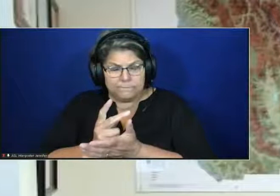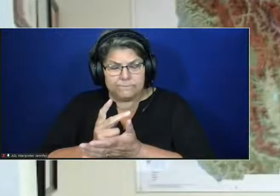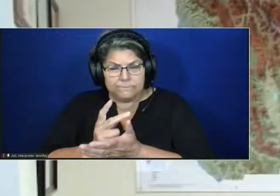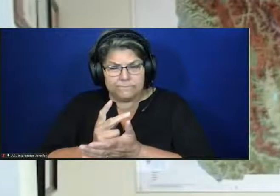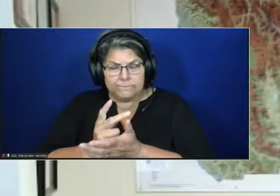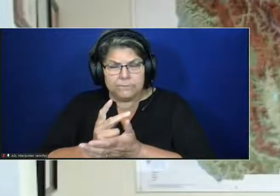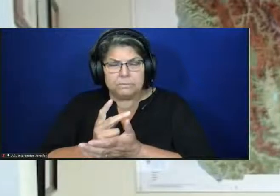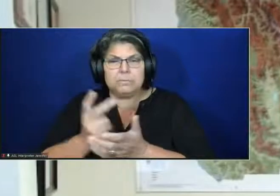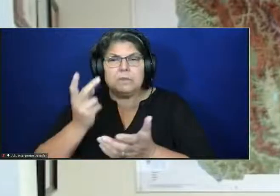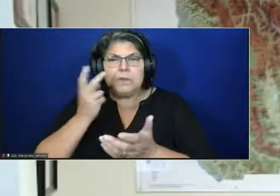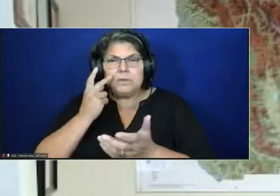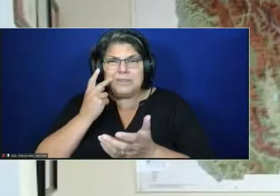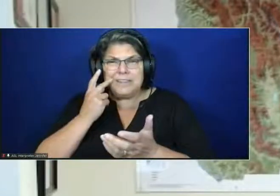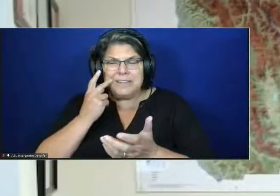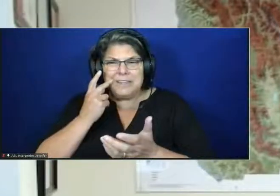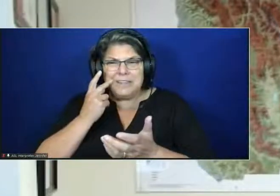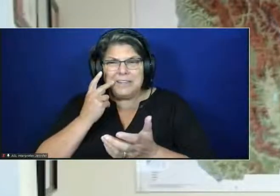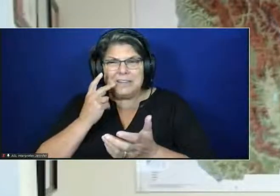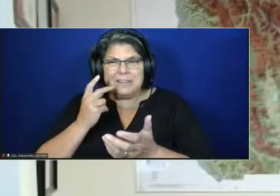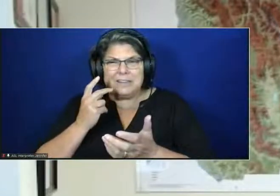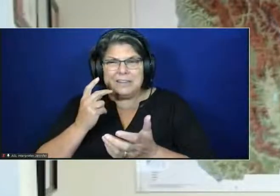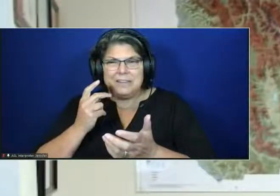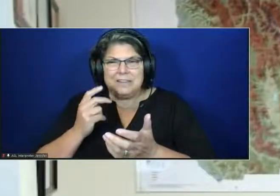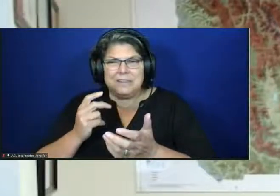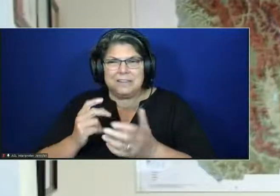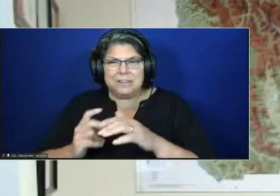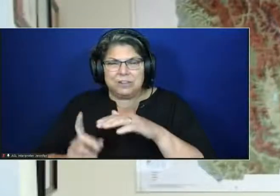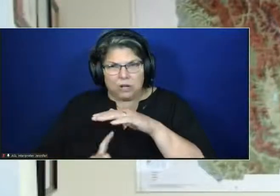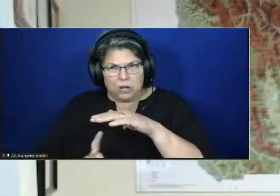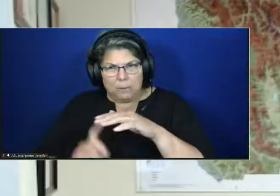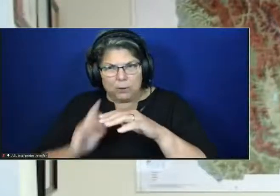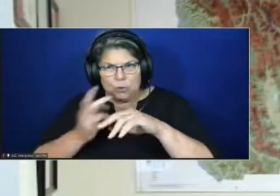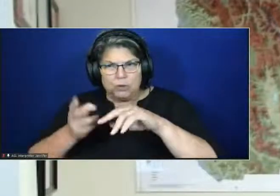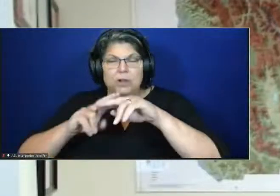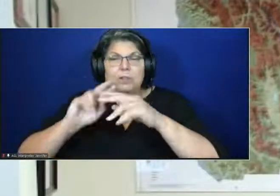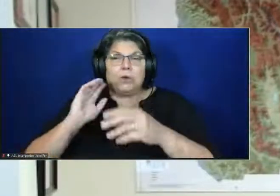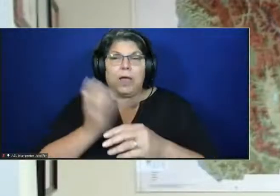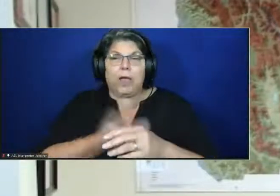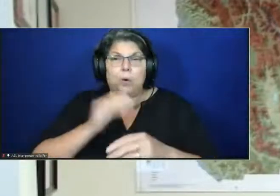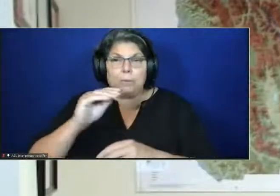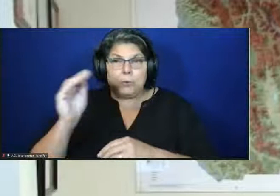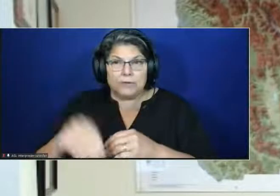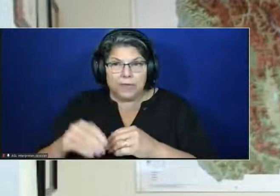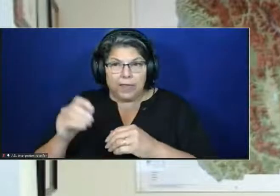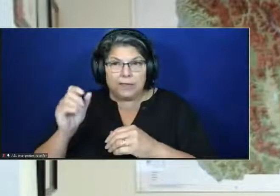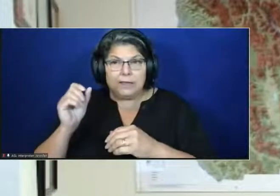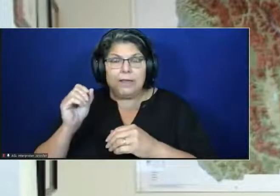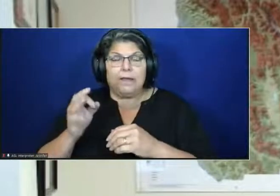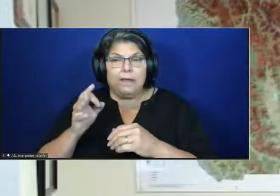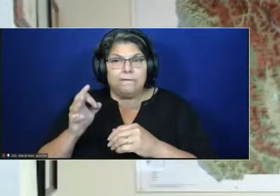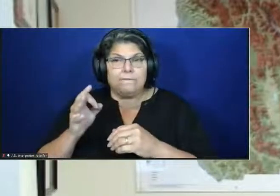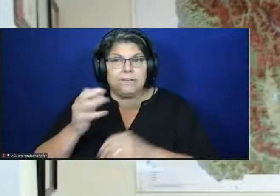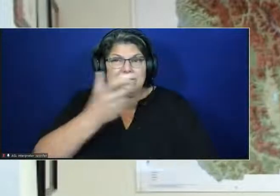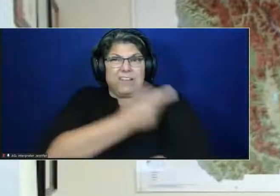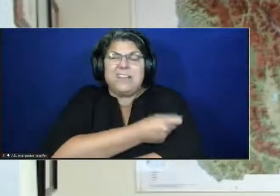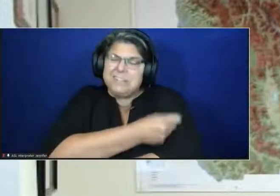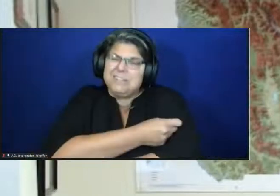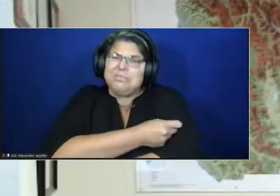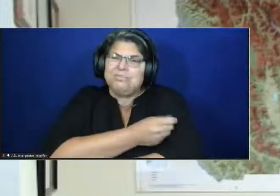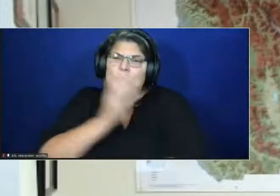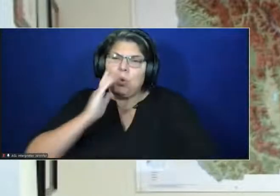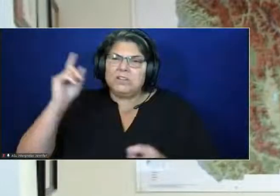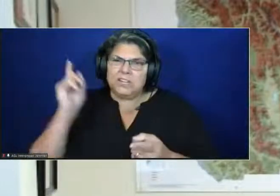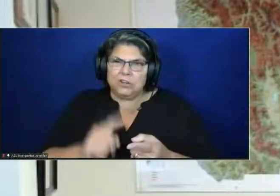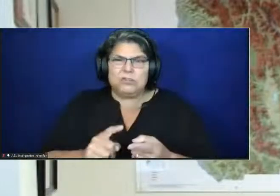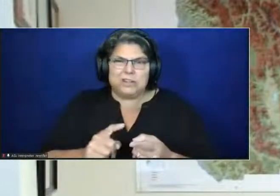the denominator, that will increase. So our percent vaccination will decrease. And so we'll have